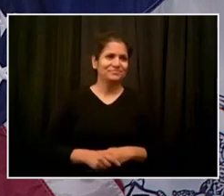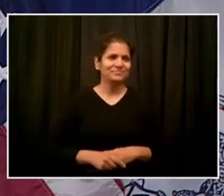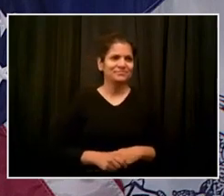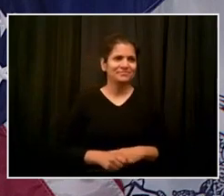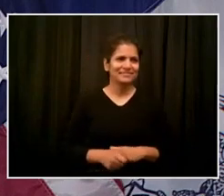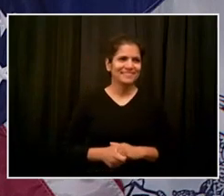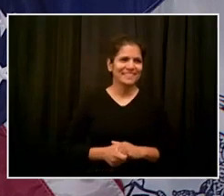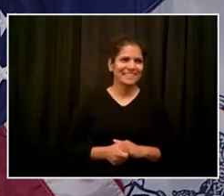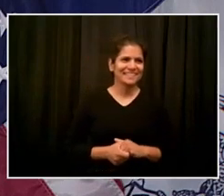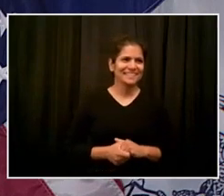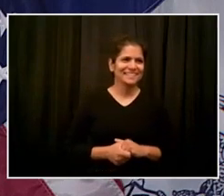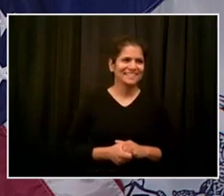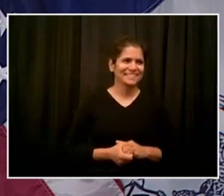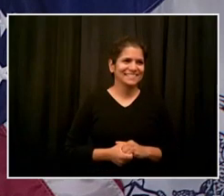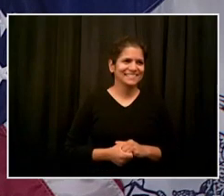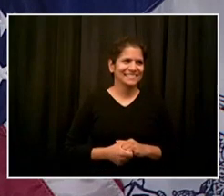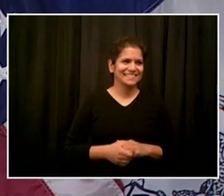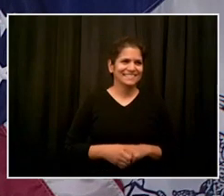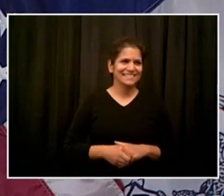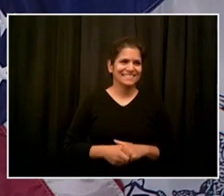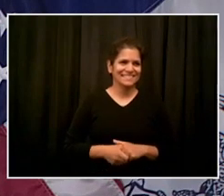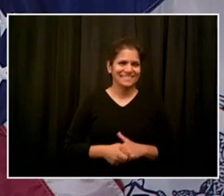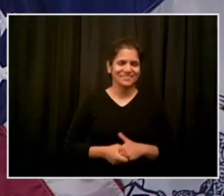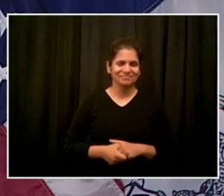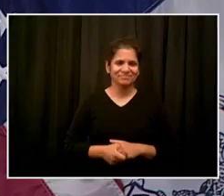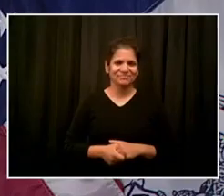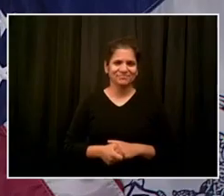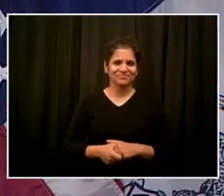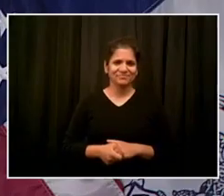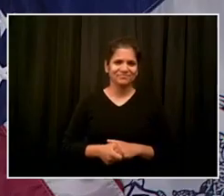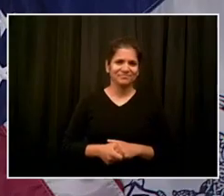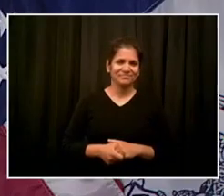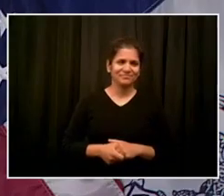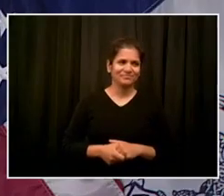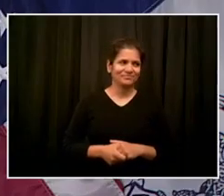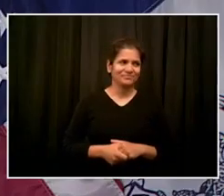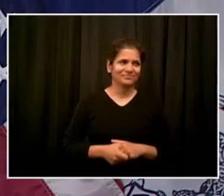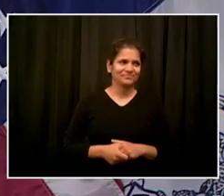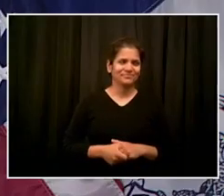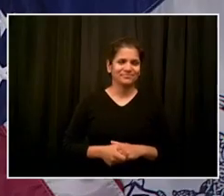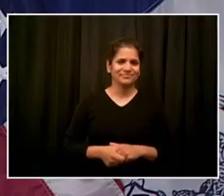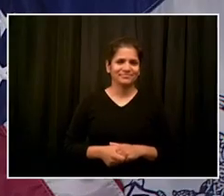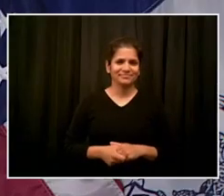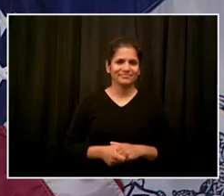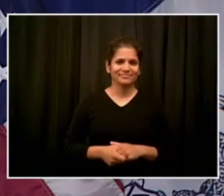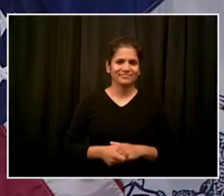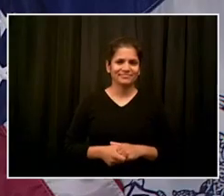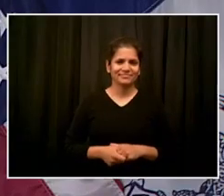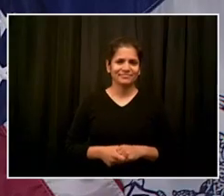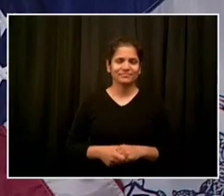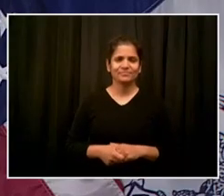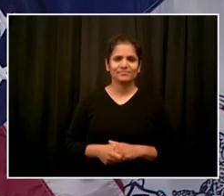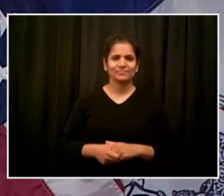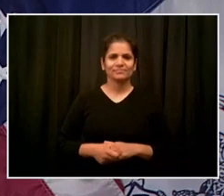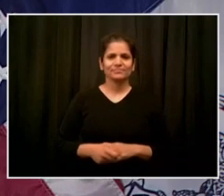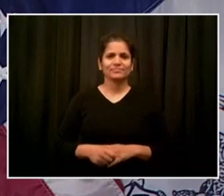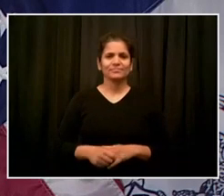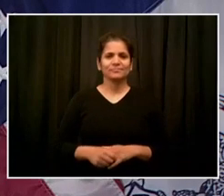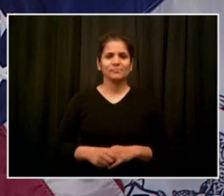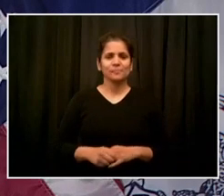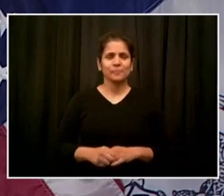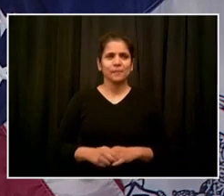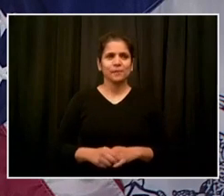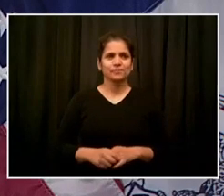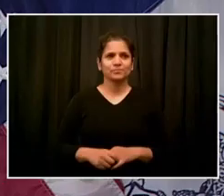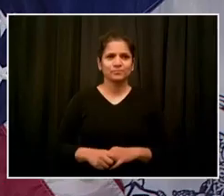igual como antes para ningún negocio o trabajador. La ciudad les va